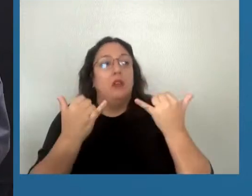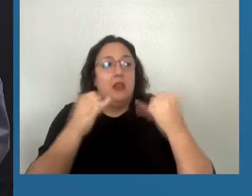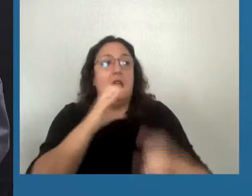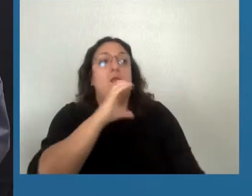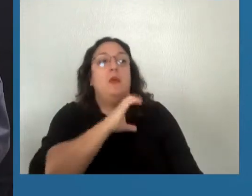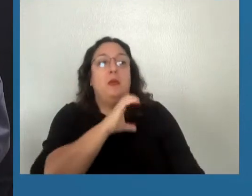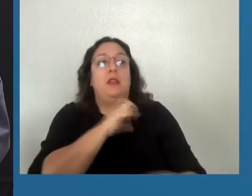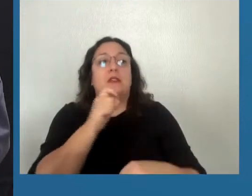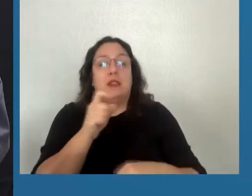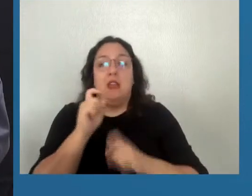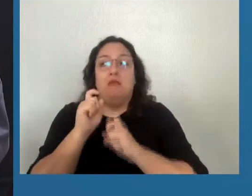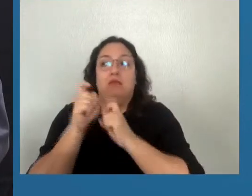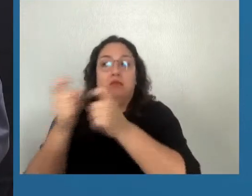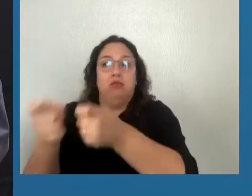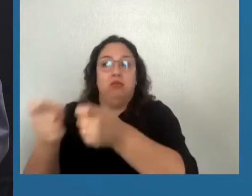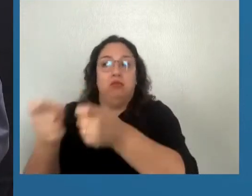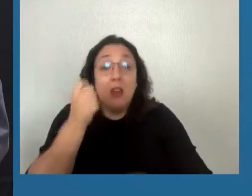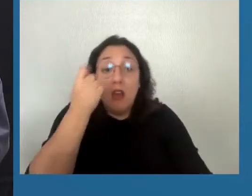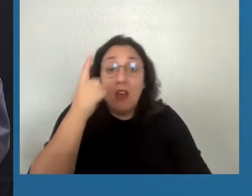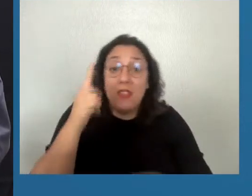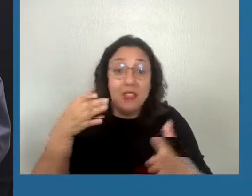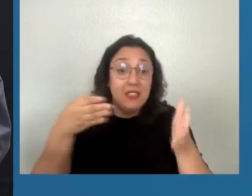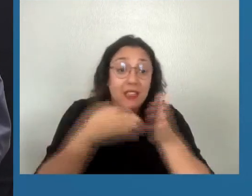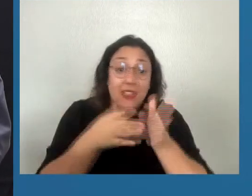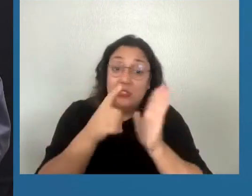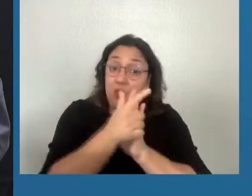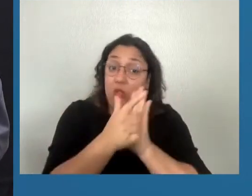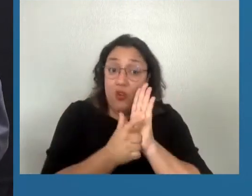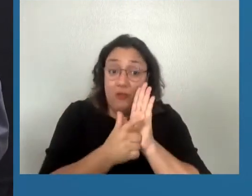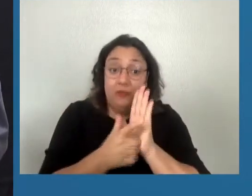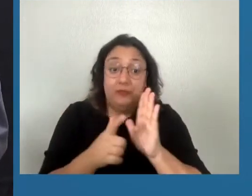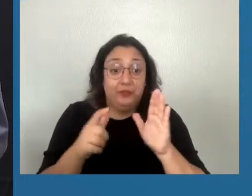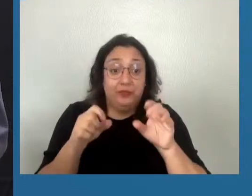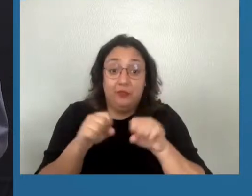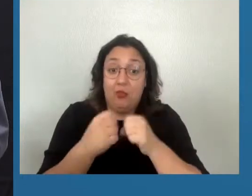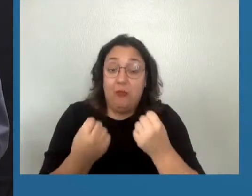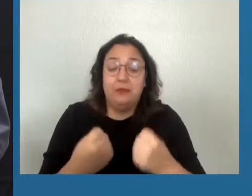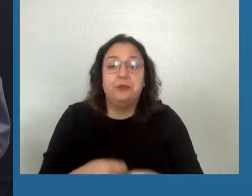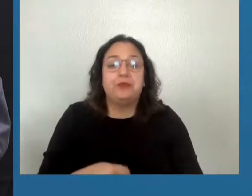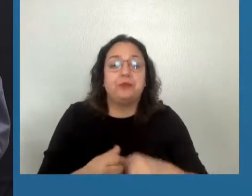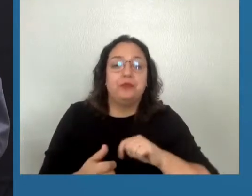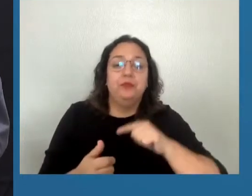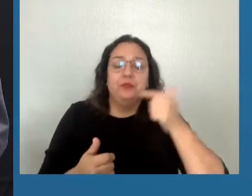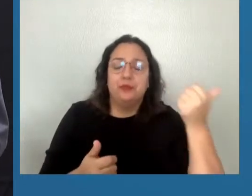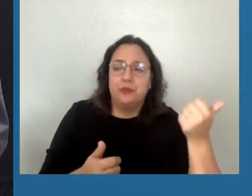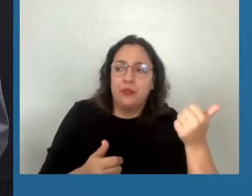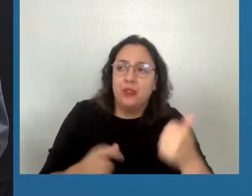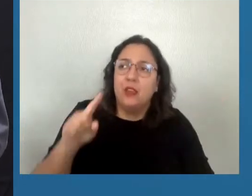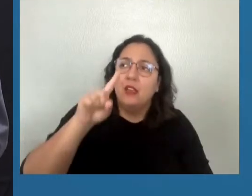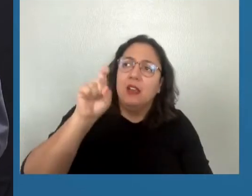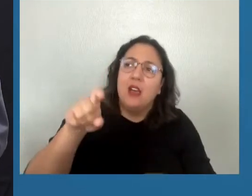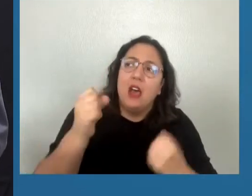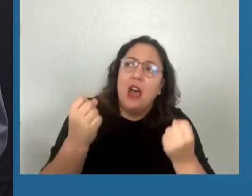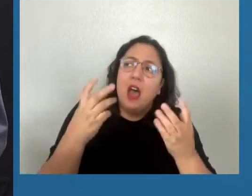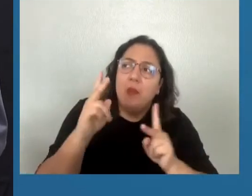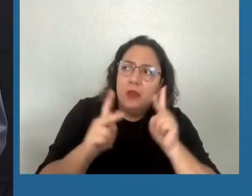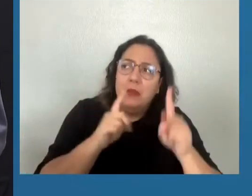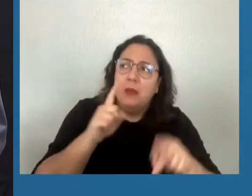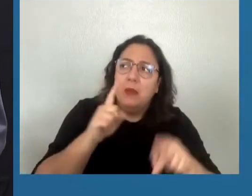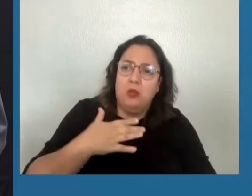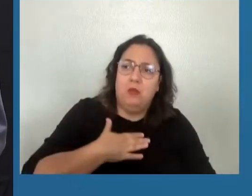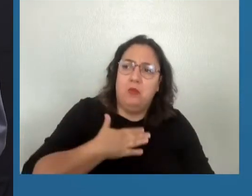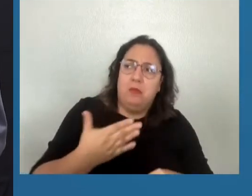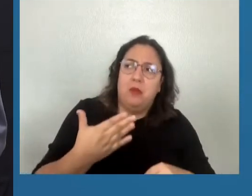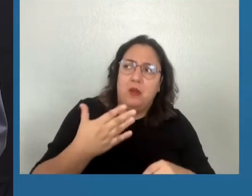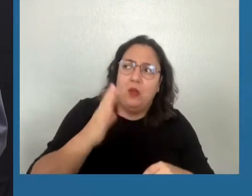is in violation of law. Governor, how many more people do you intend to name in the lawsuit? How many